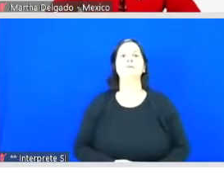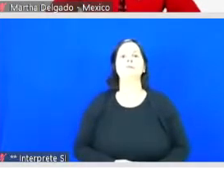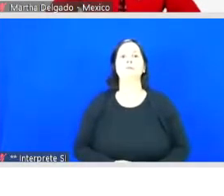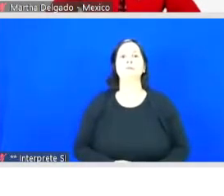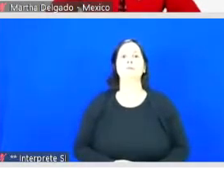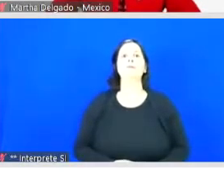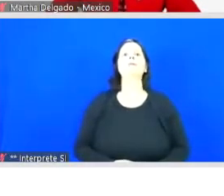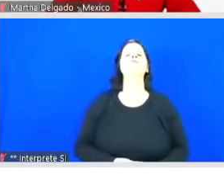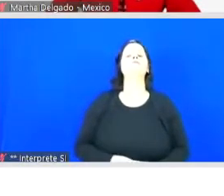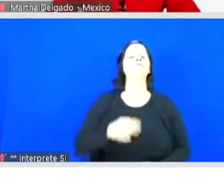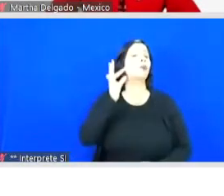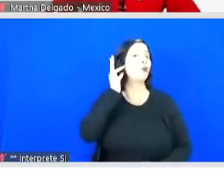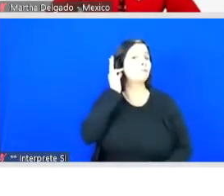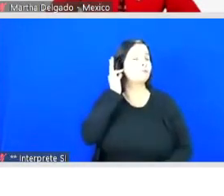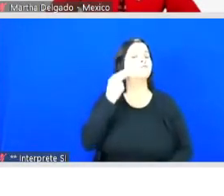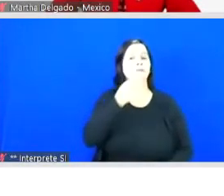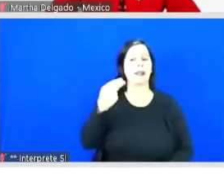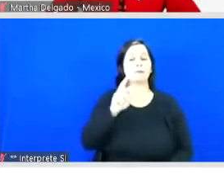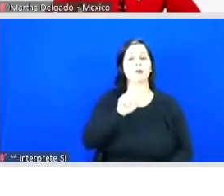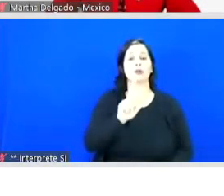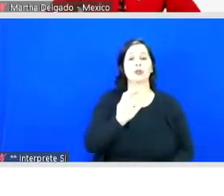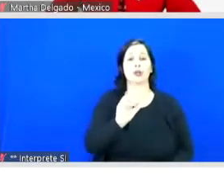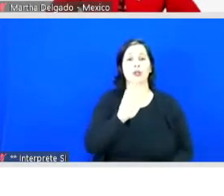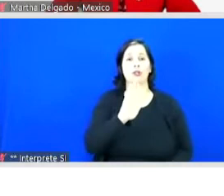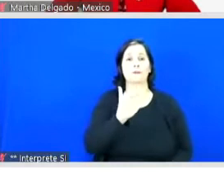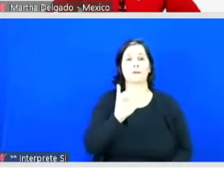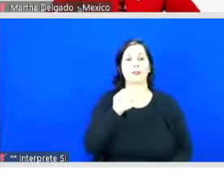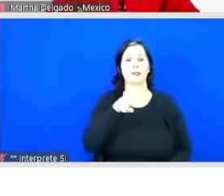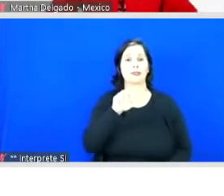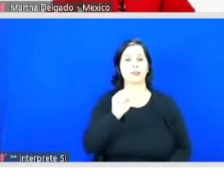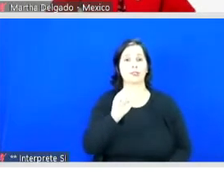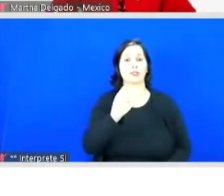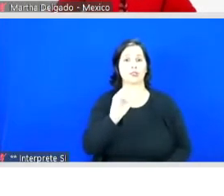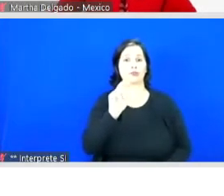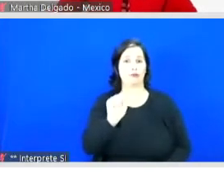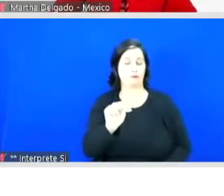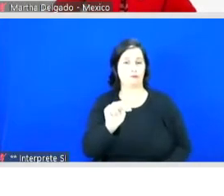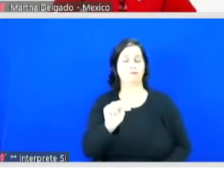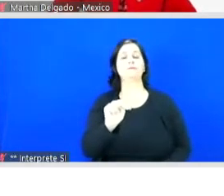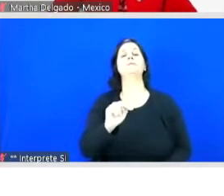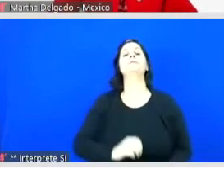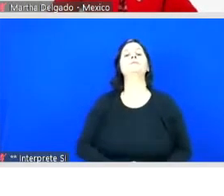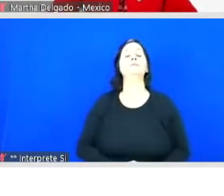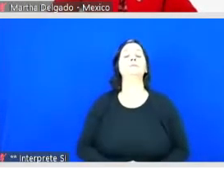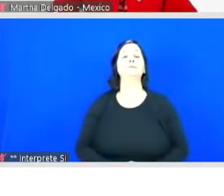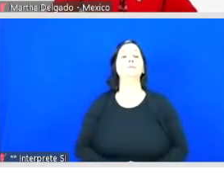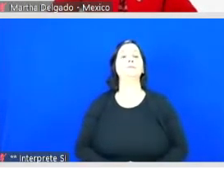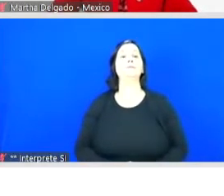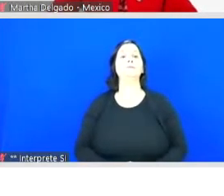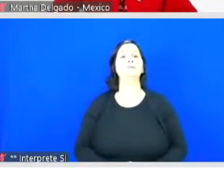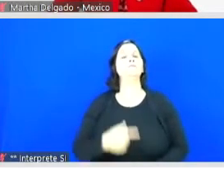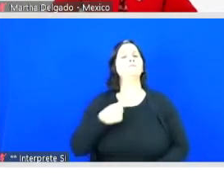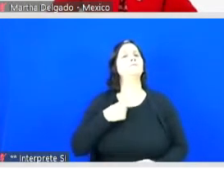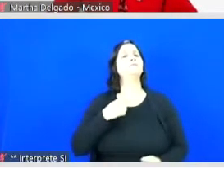year governments will be willing to really take measures if they haven't complied with promises they've made before? How can